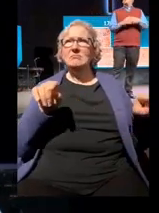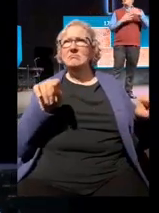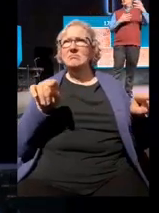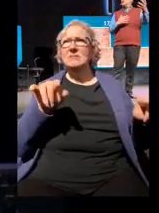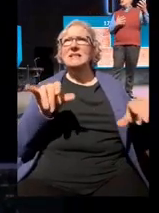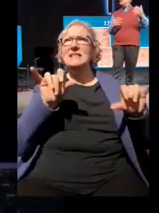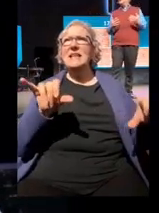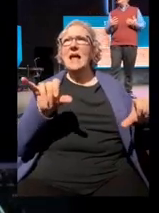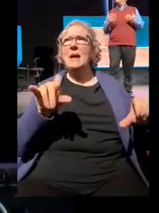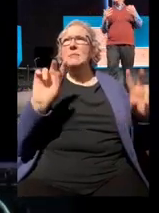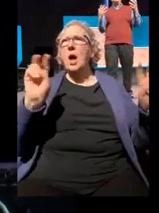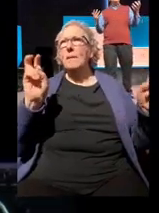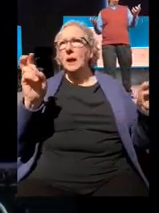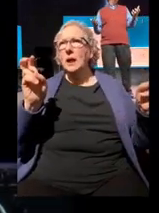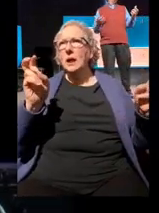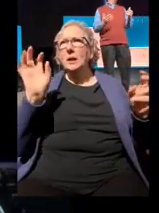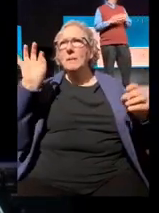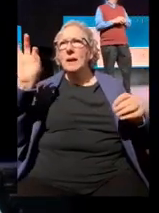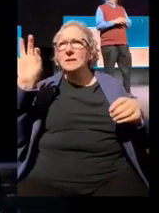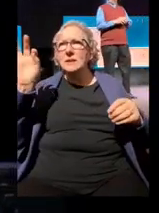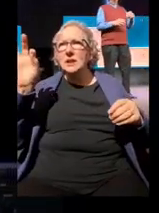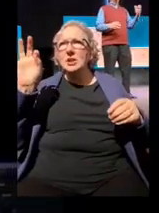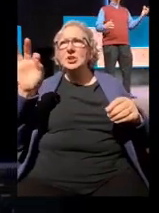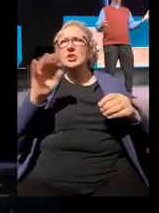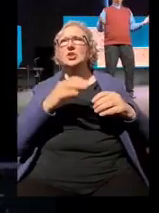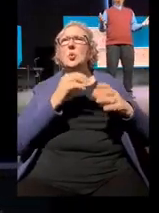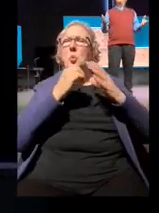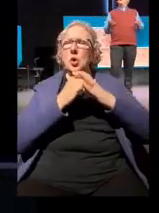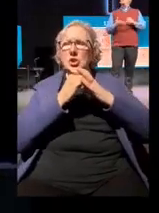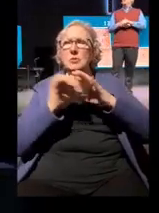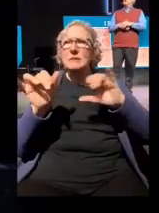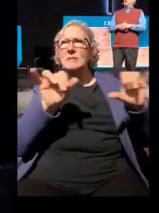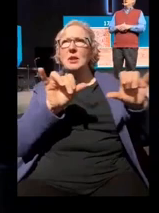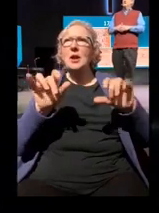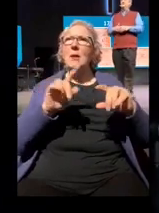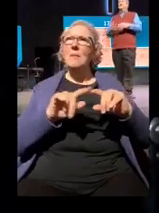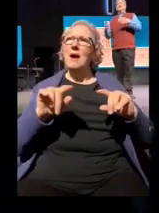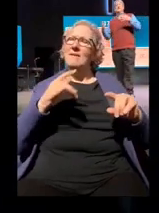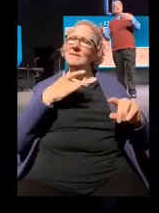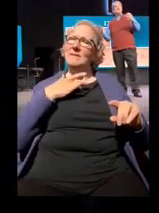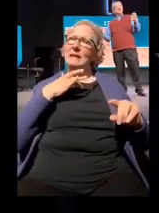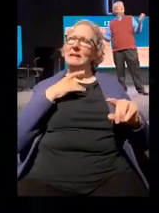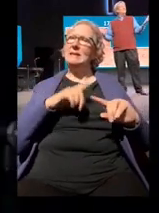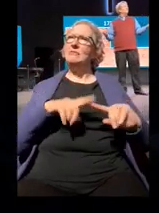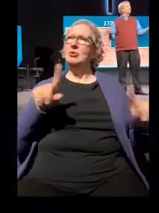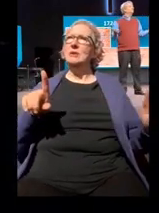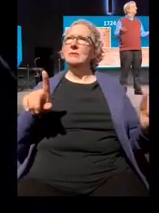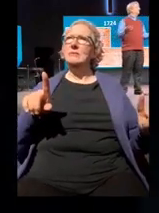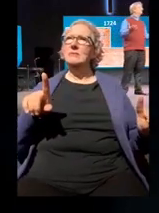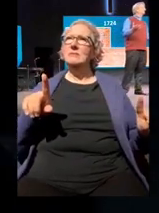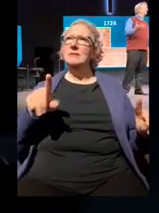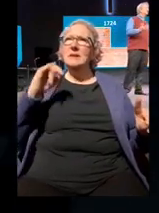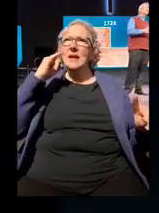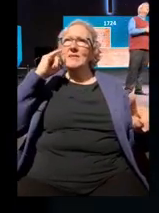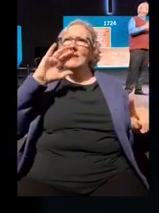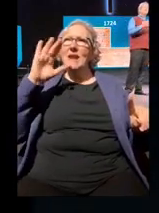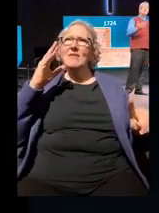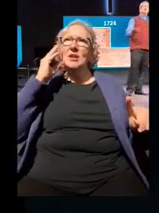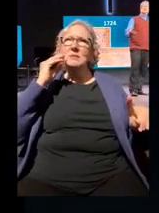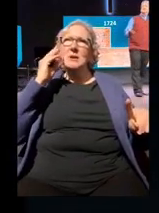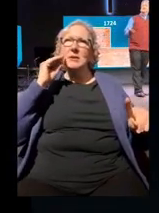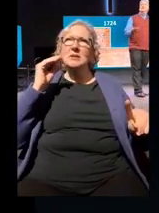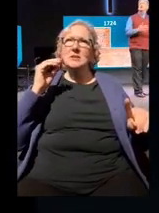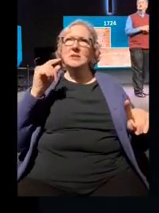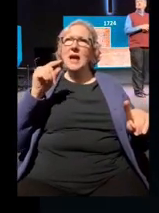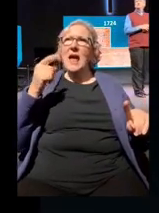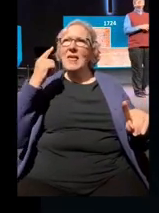as a message, the worship similar, but there's a very different vibe. And I think if you haven't ever experienced it, you would just be encouraged